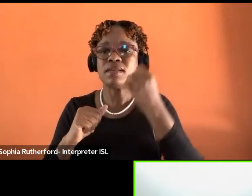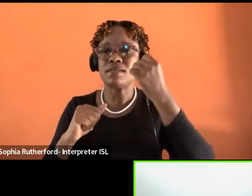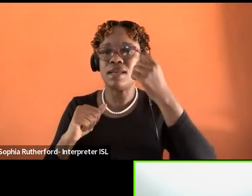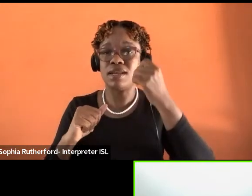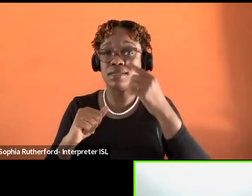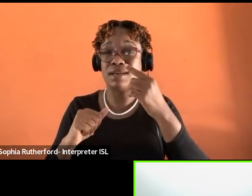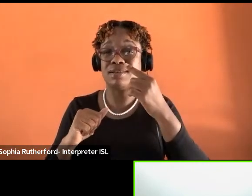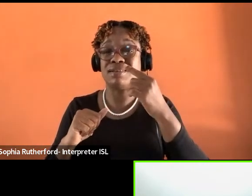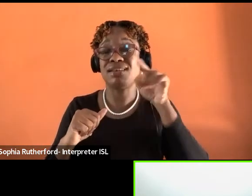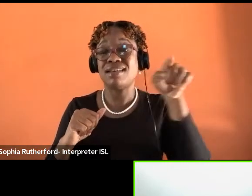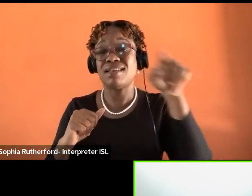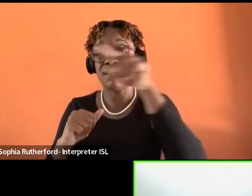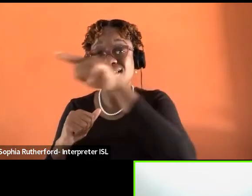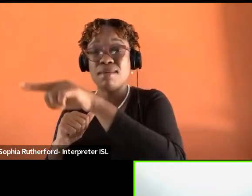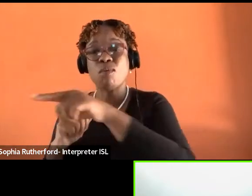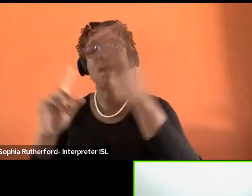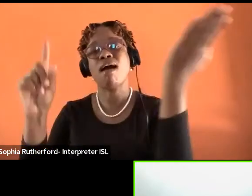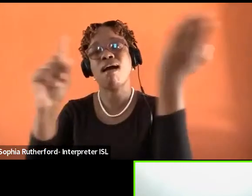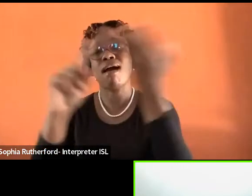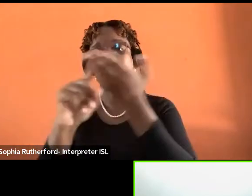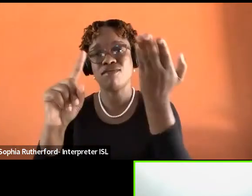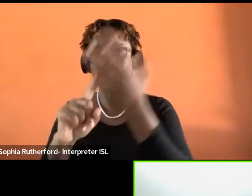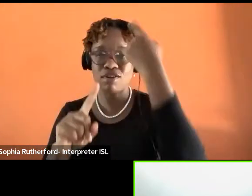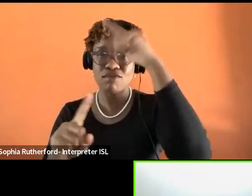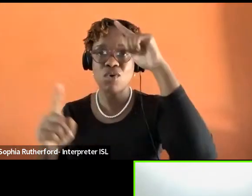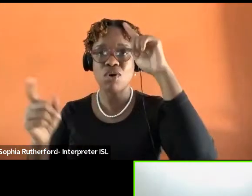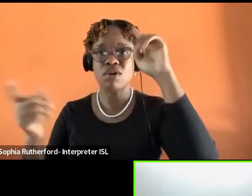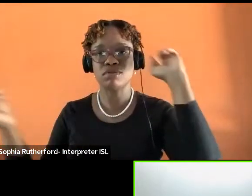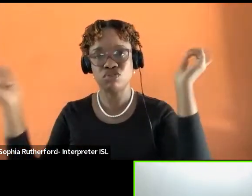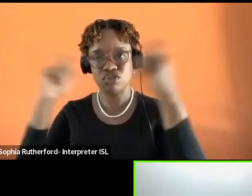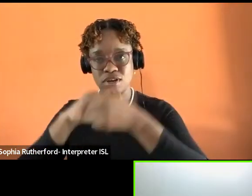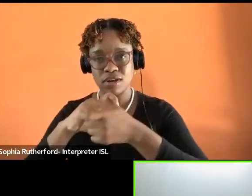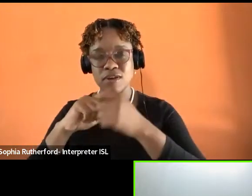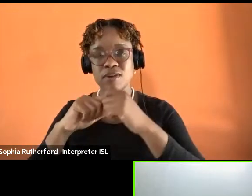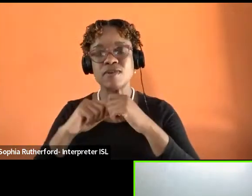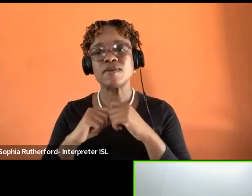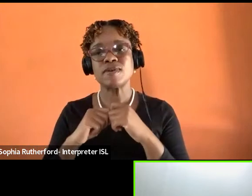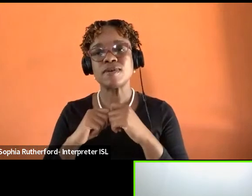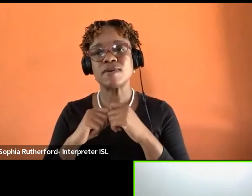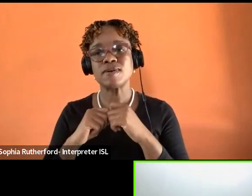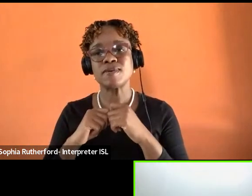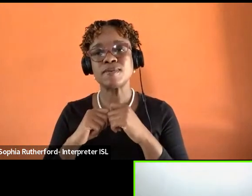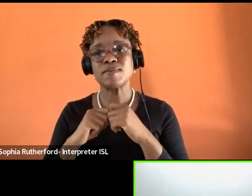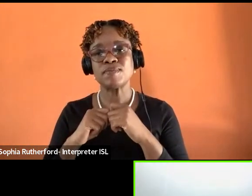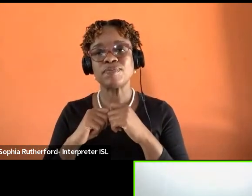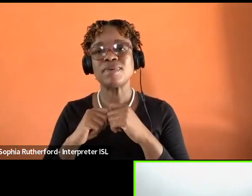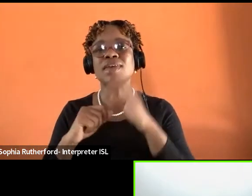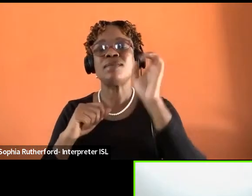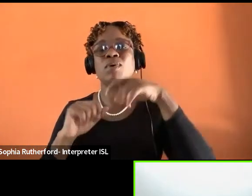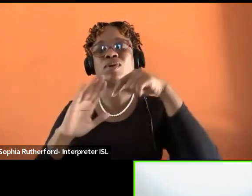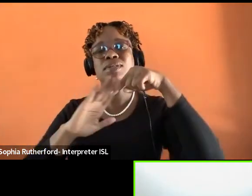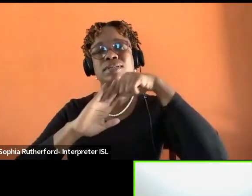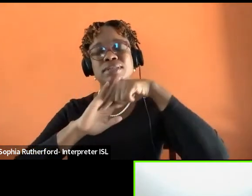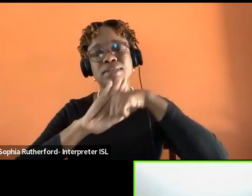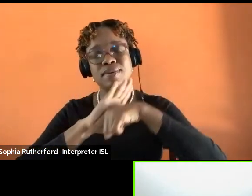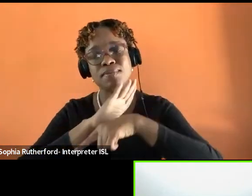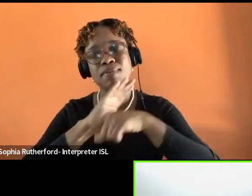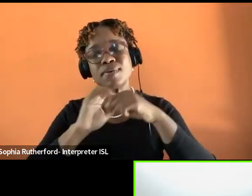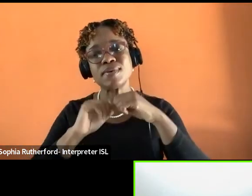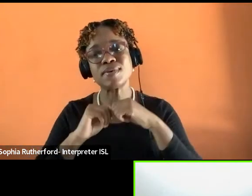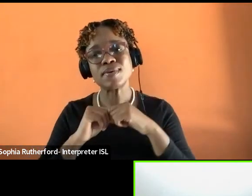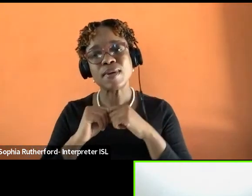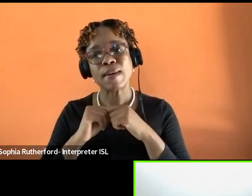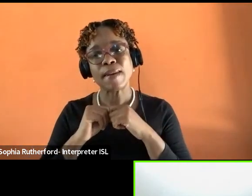for that, the scholar, they mentioned that the shift needs to be very deep, and the only way